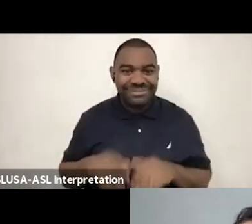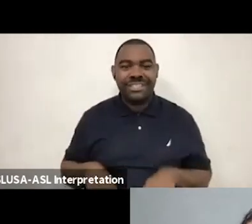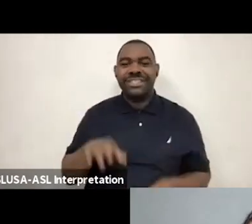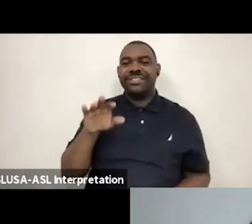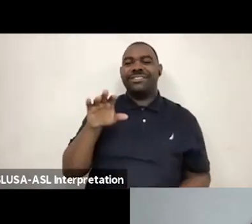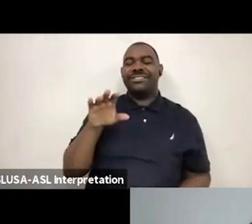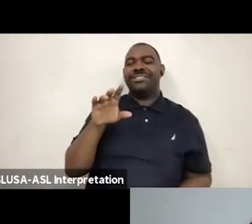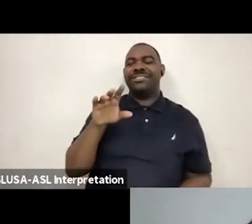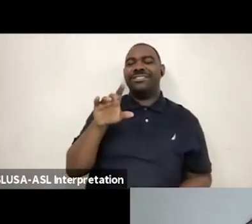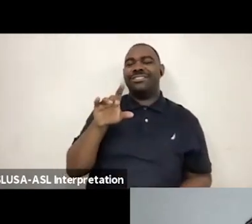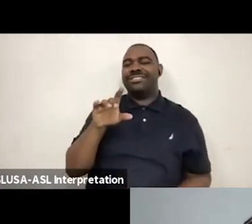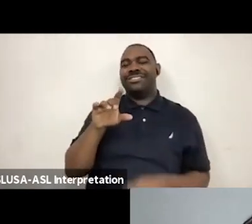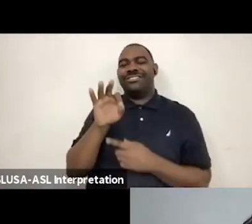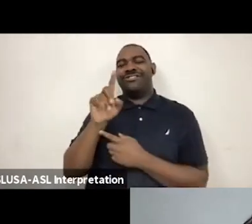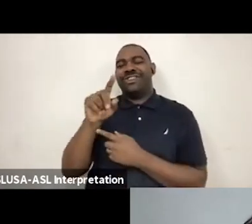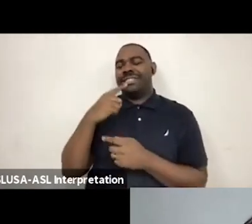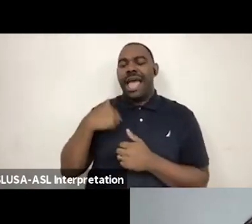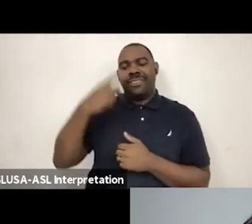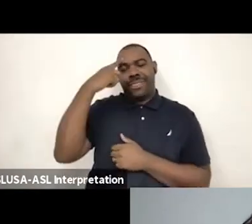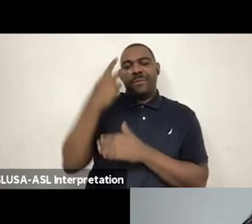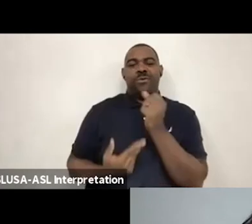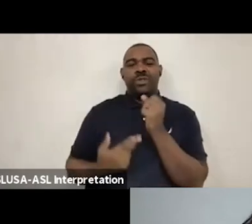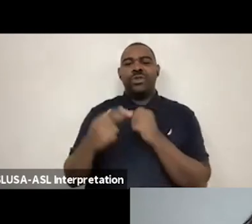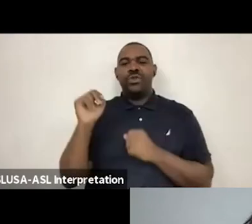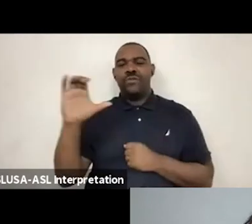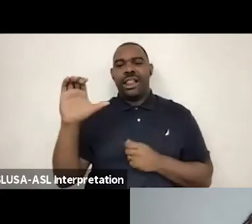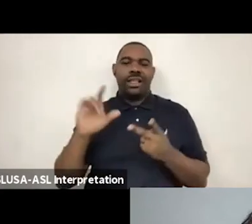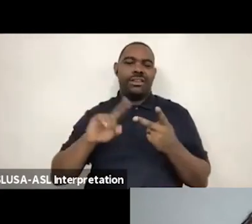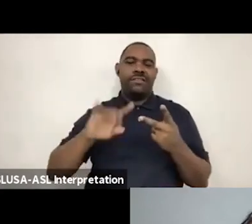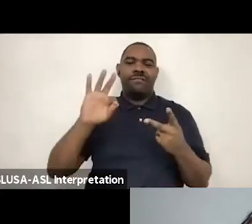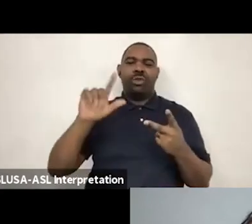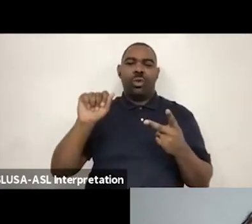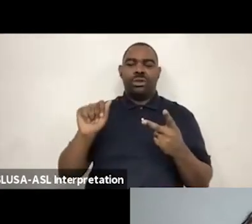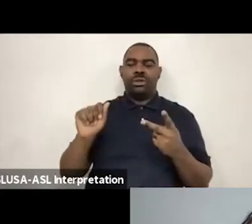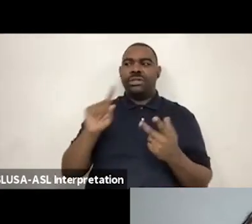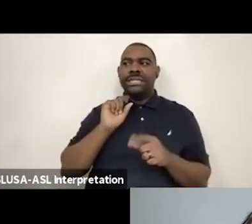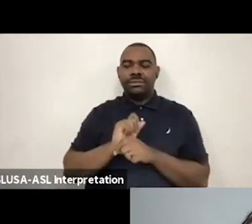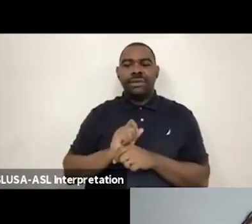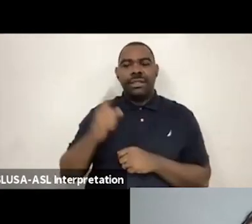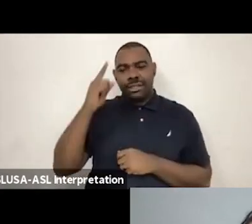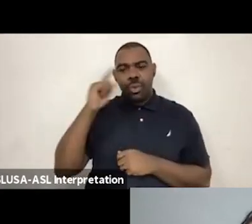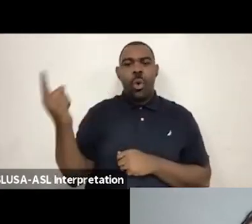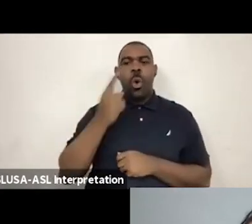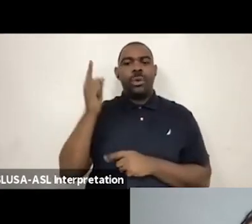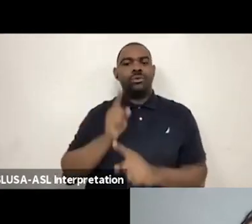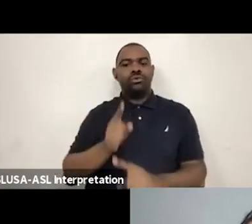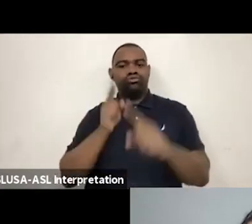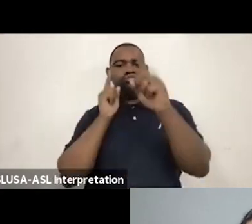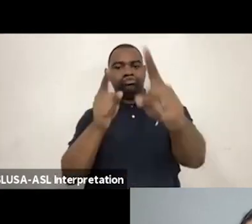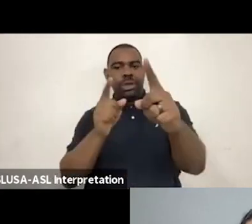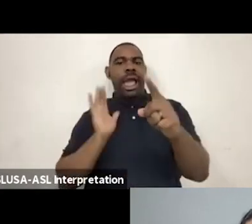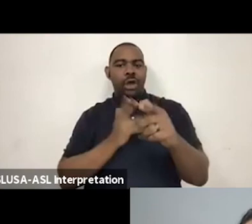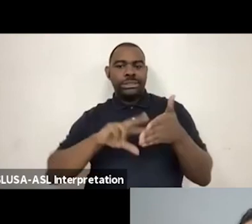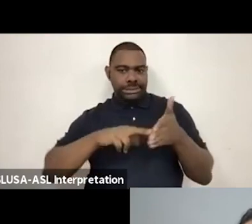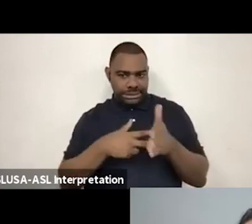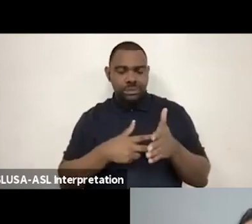think that we both North Carolina and Florida, that we've always had the